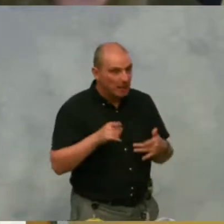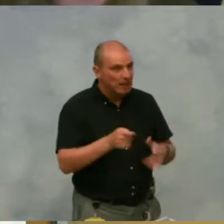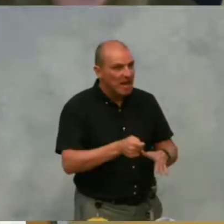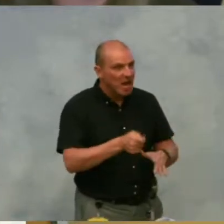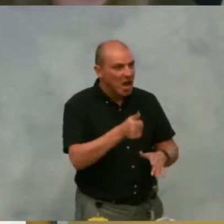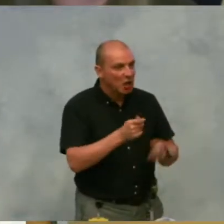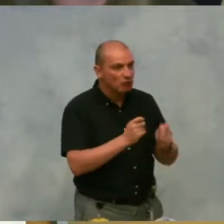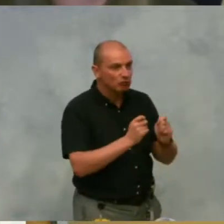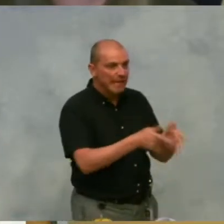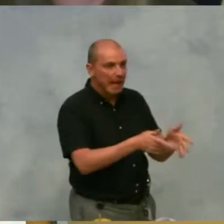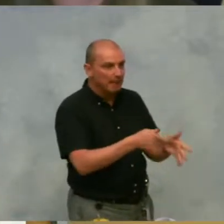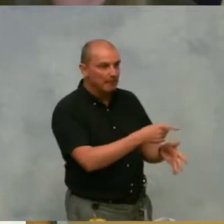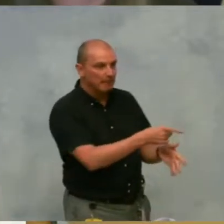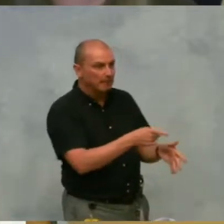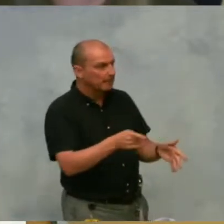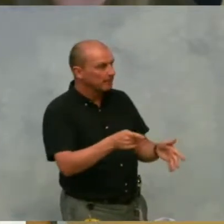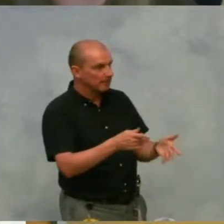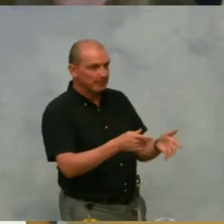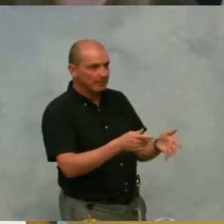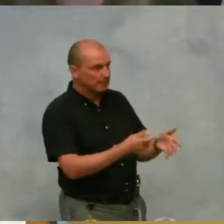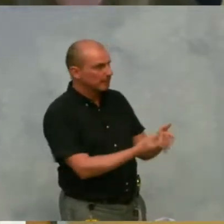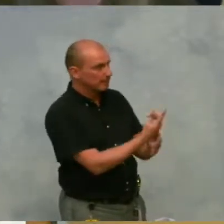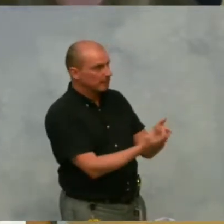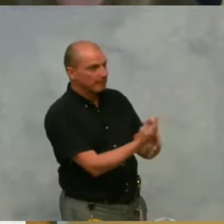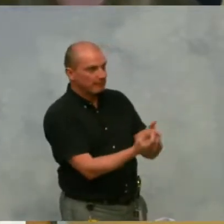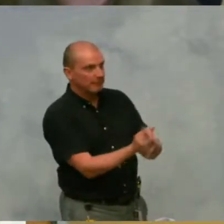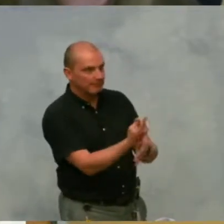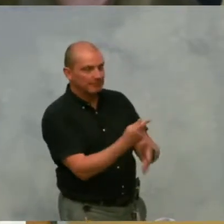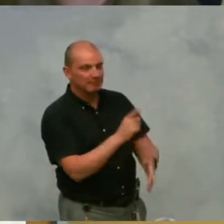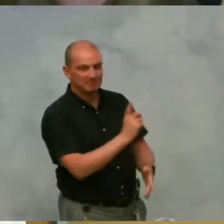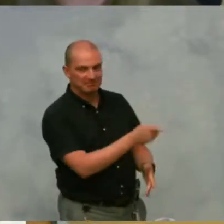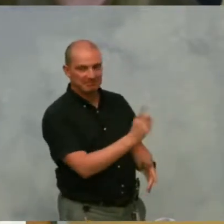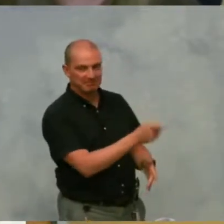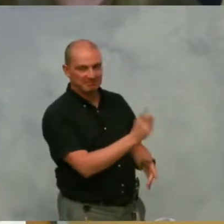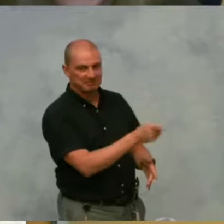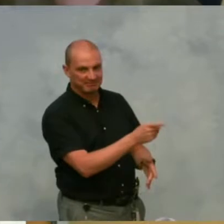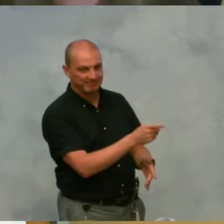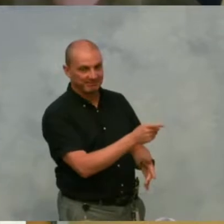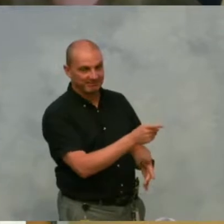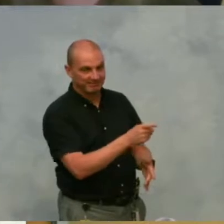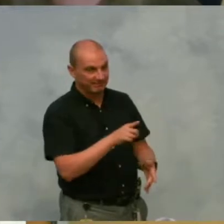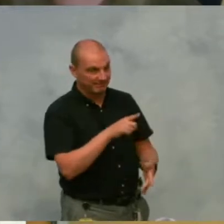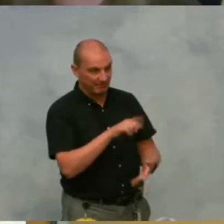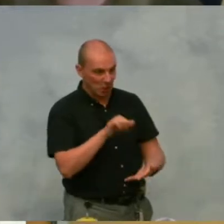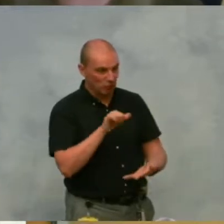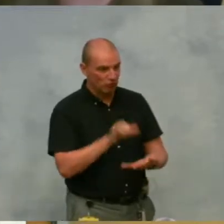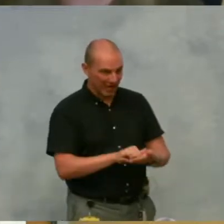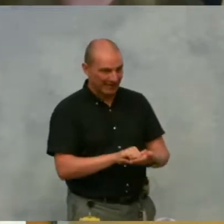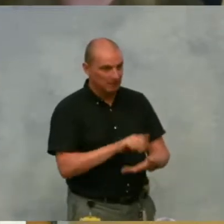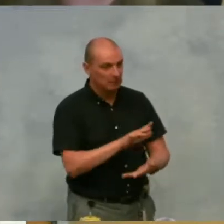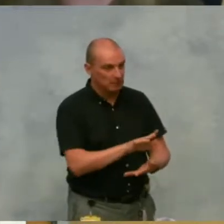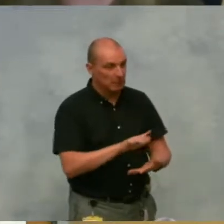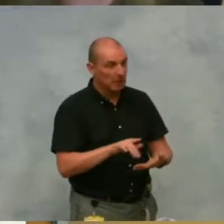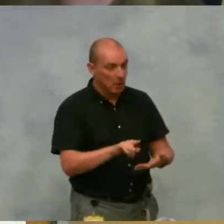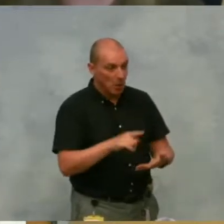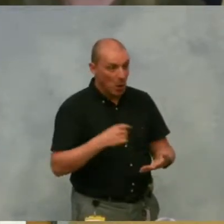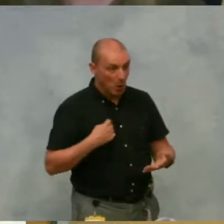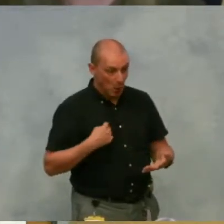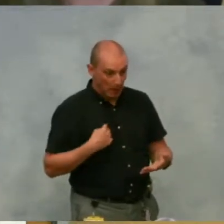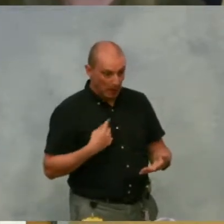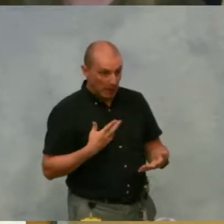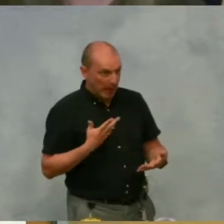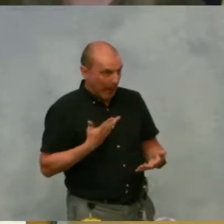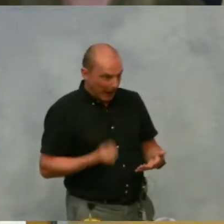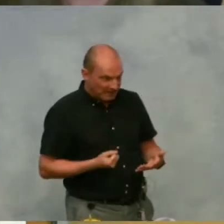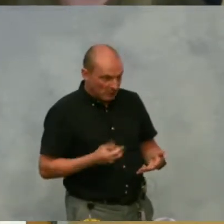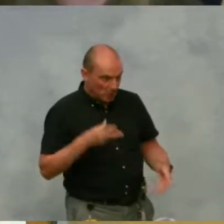retirals that we're seeing across the piece. So yes, I mean, we have got every kind of flexible working pattern that you can